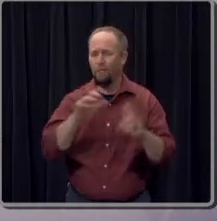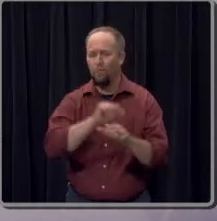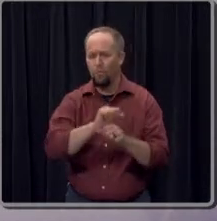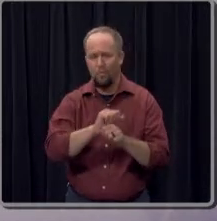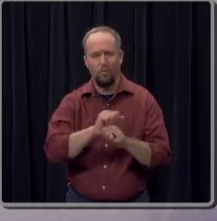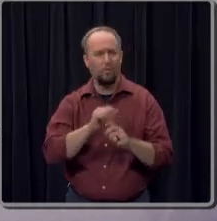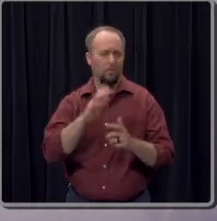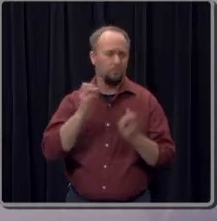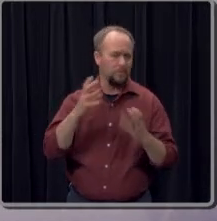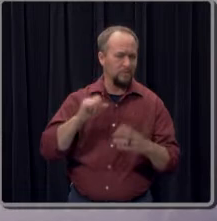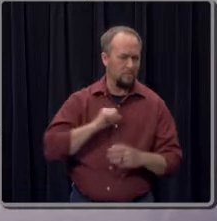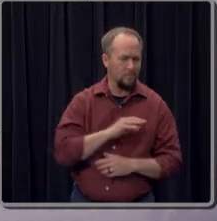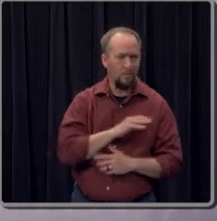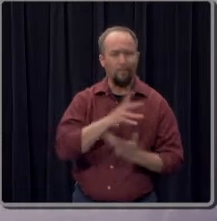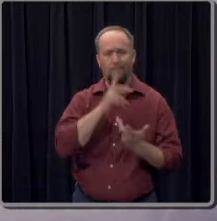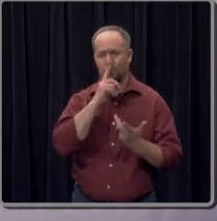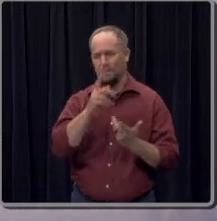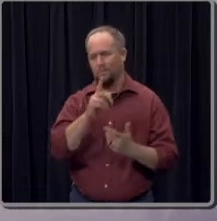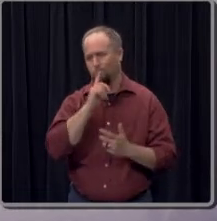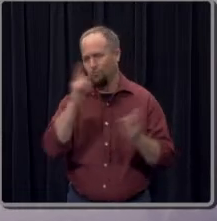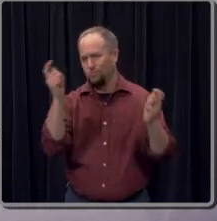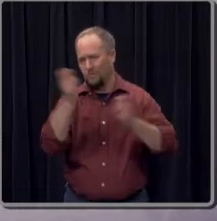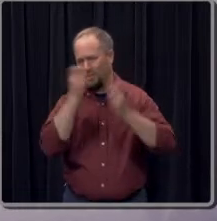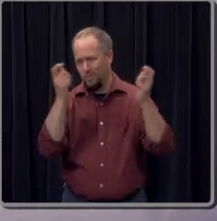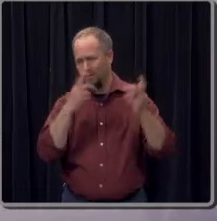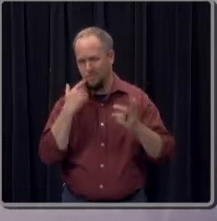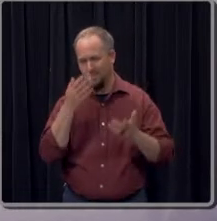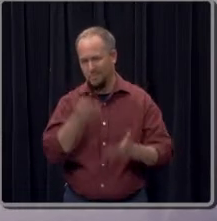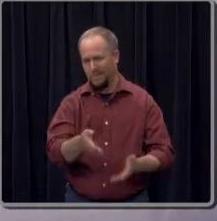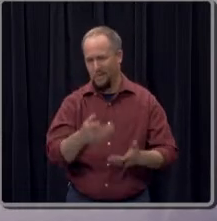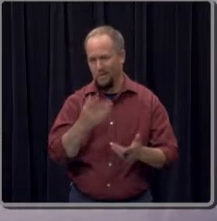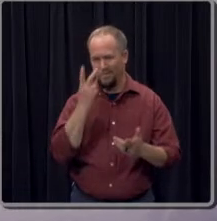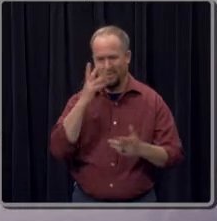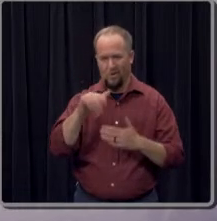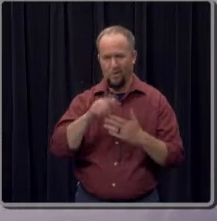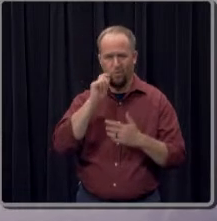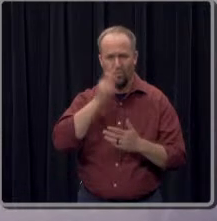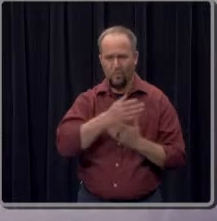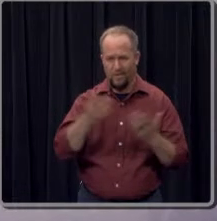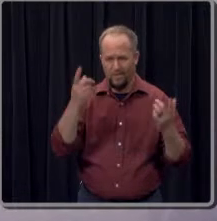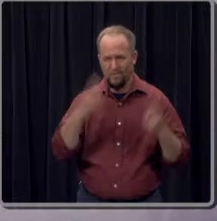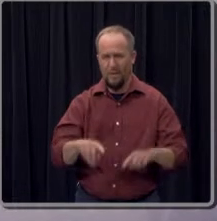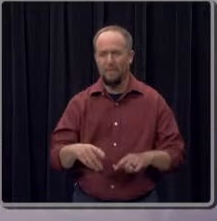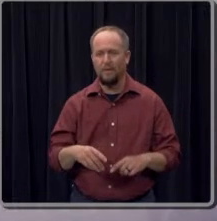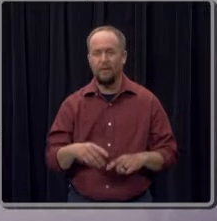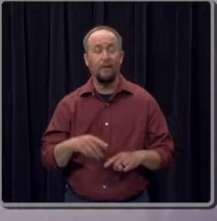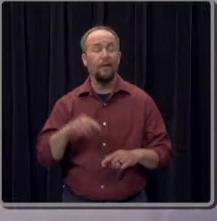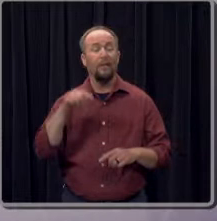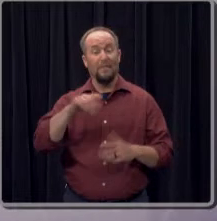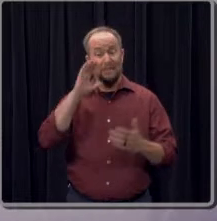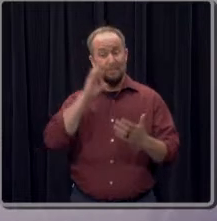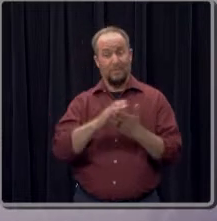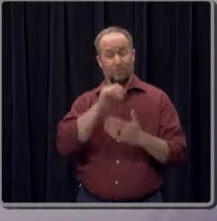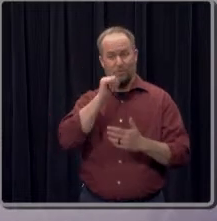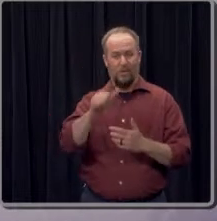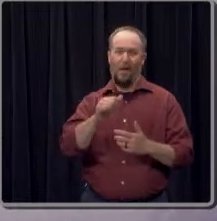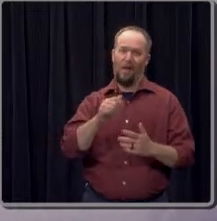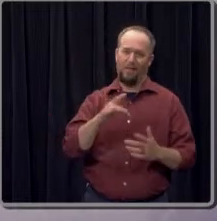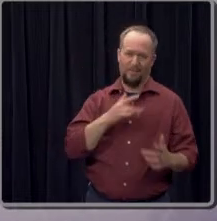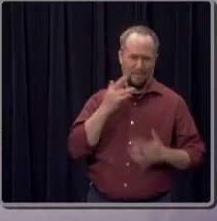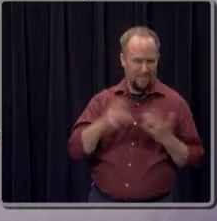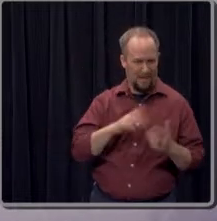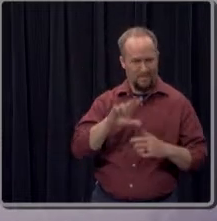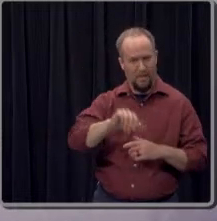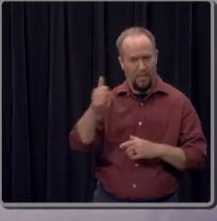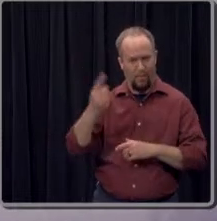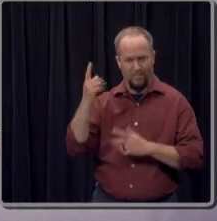staff members, and it was a true celebration just to be there and see all the really cool things that were happening. This picture is not nearly as exciting as the